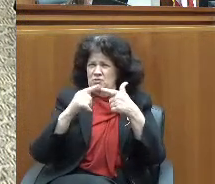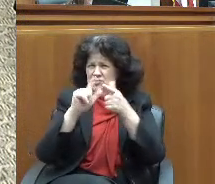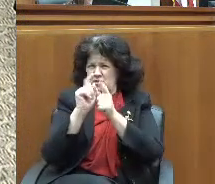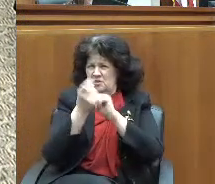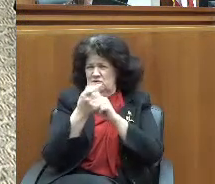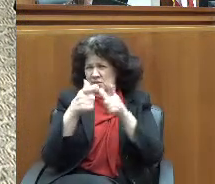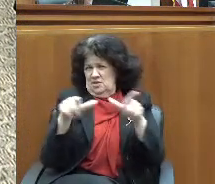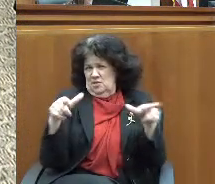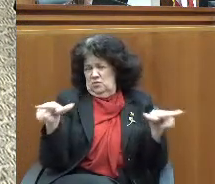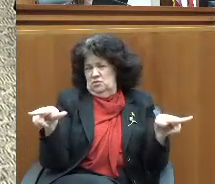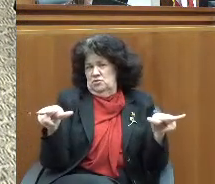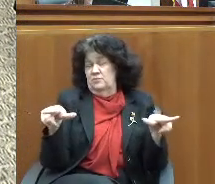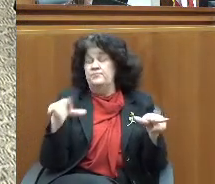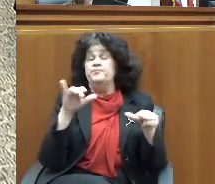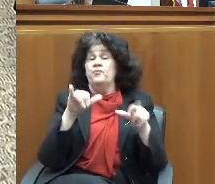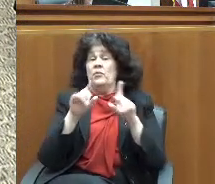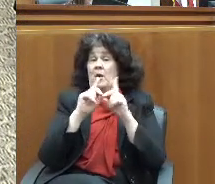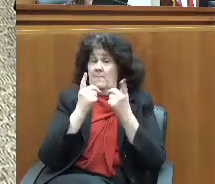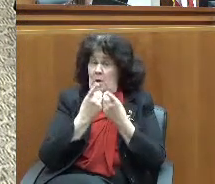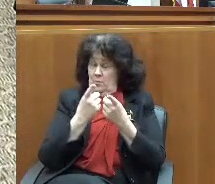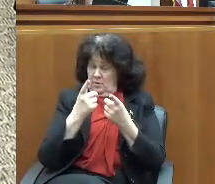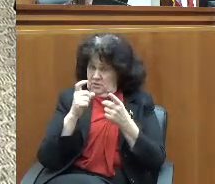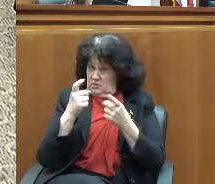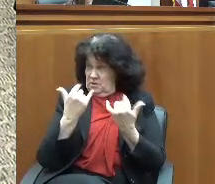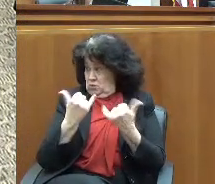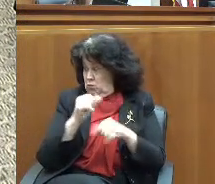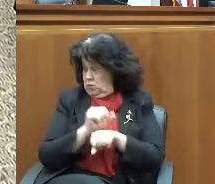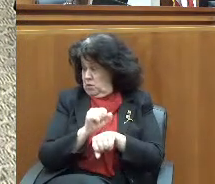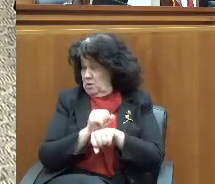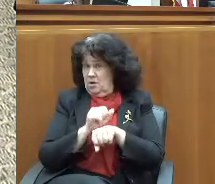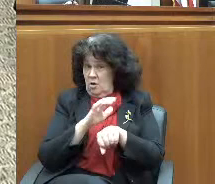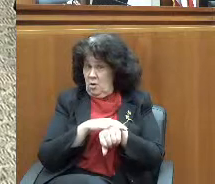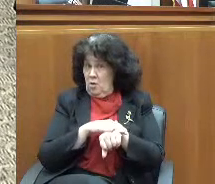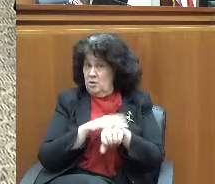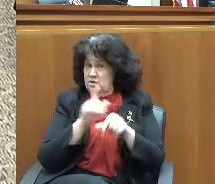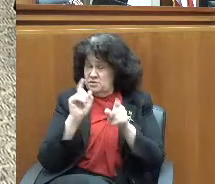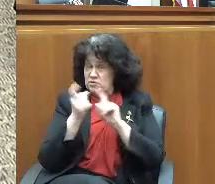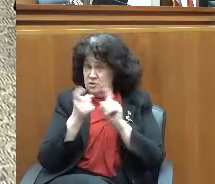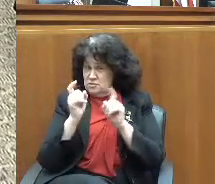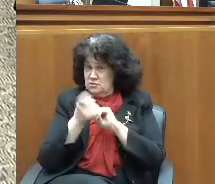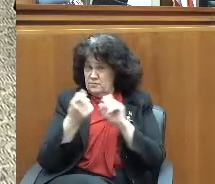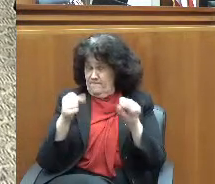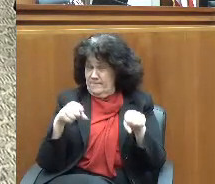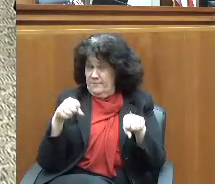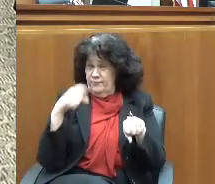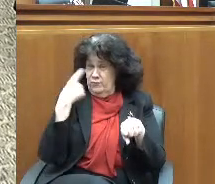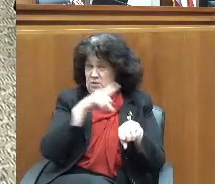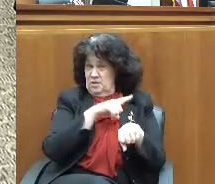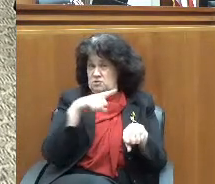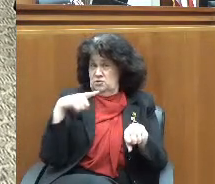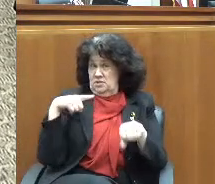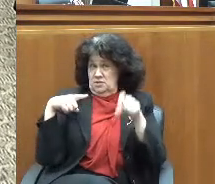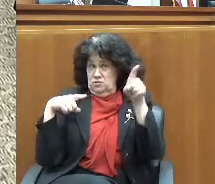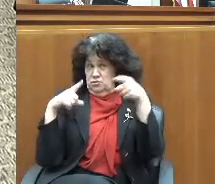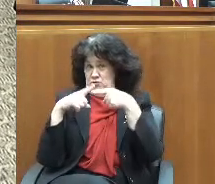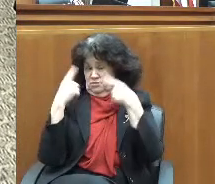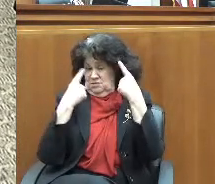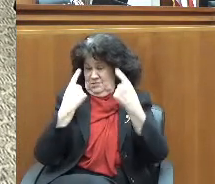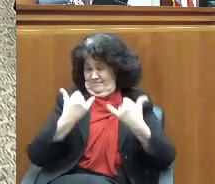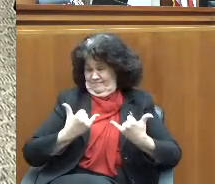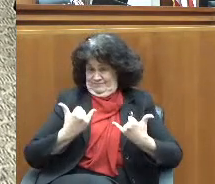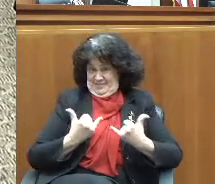language? So is the department working on changes that it might be possible for the legislature to consider this